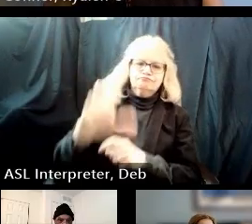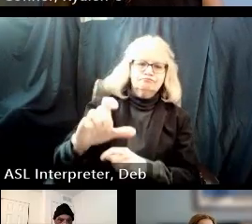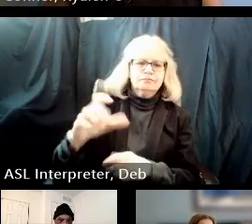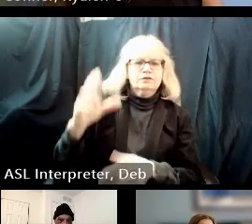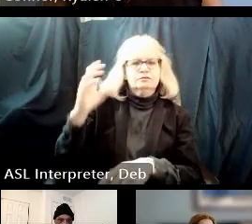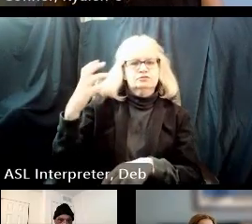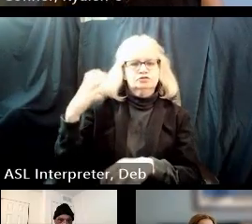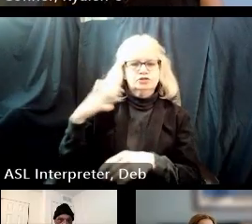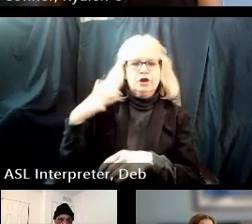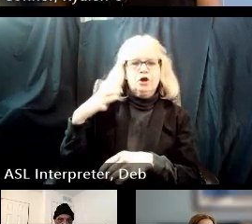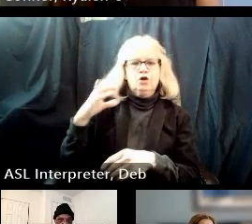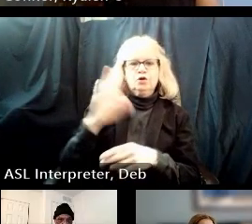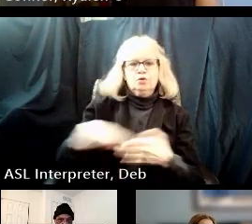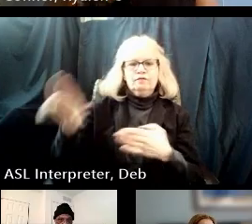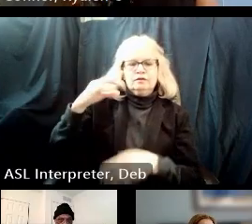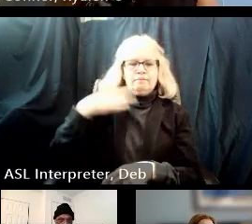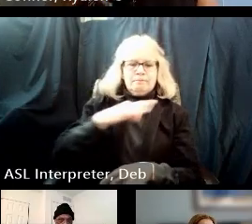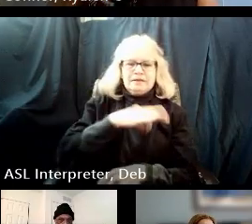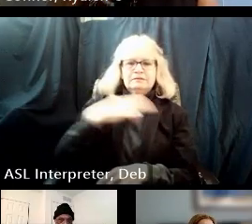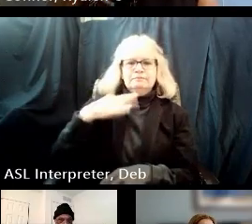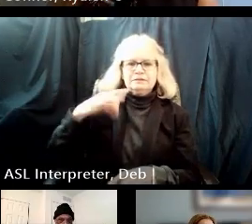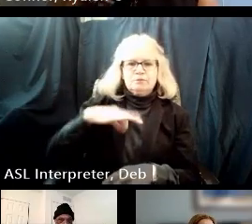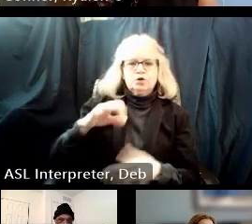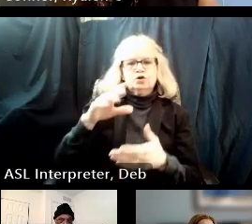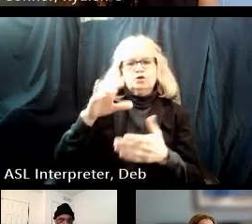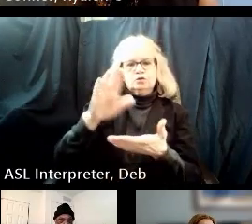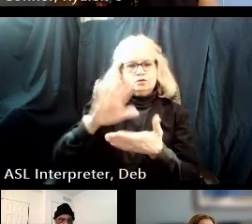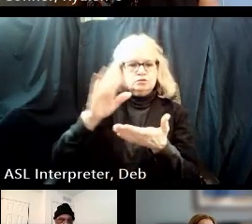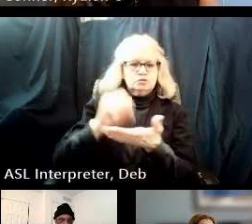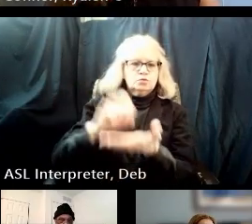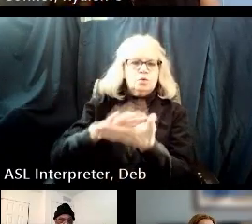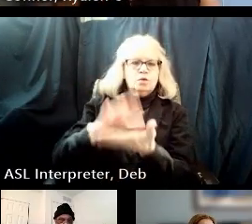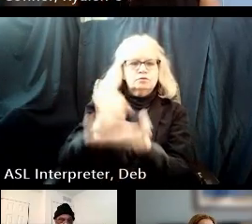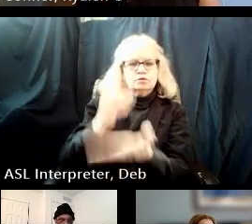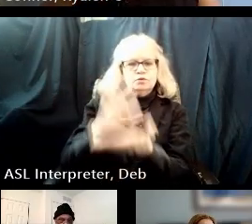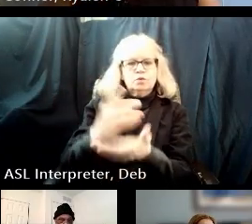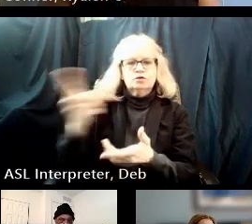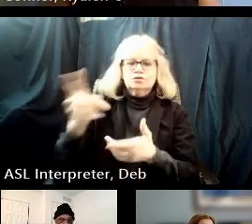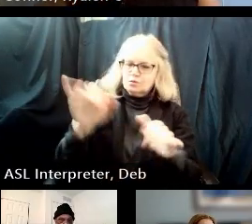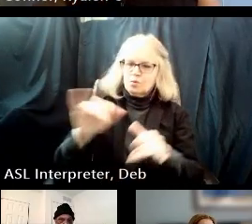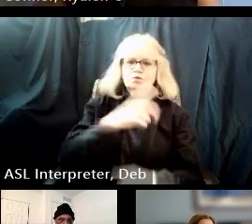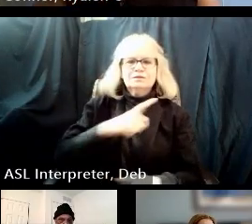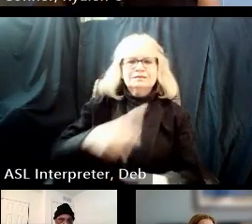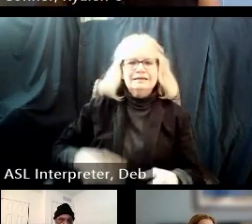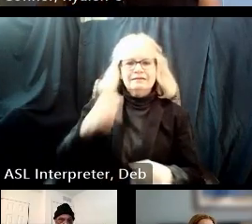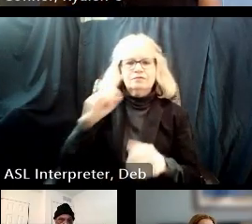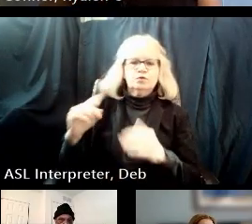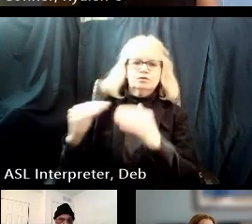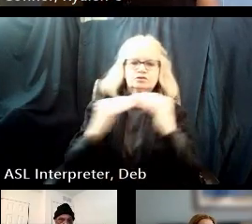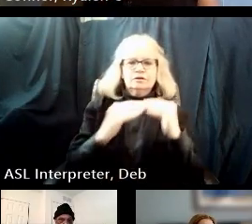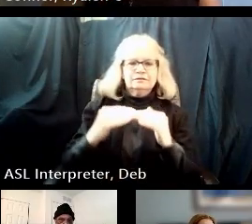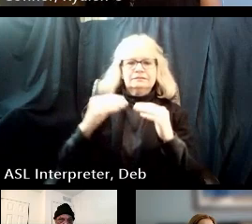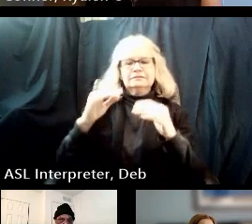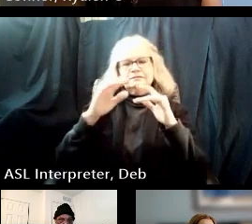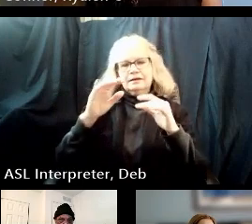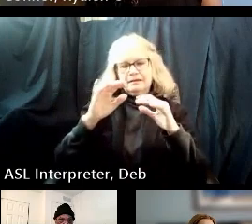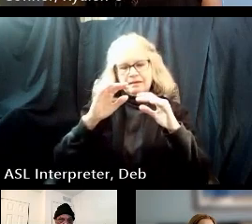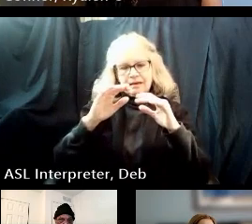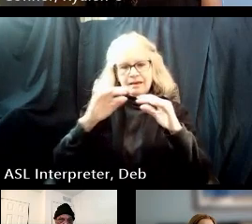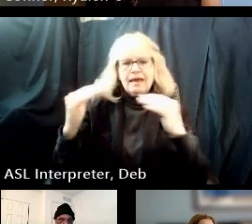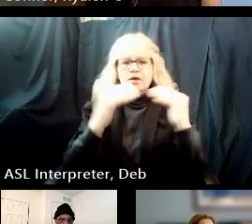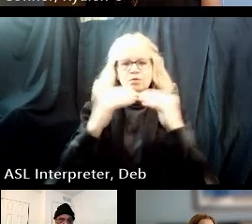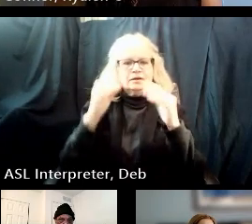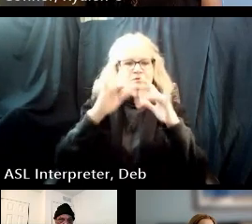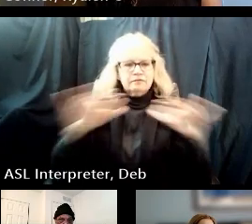Work, where she also serves as the Associate Dean for Justice, Equity, Diversity, and Inclusion. Dr. Connor is also the director